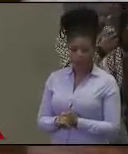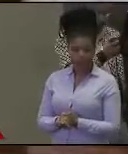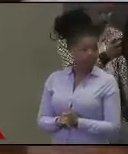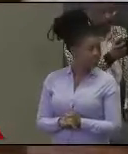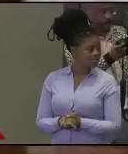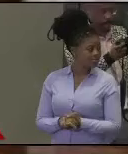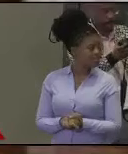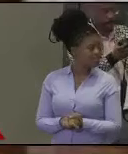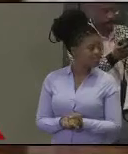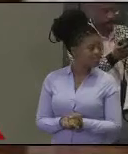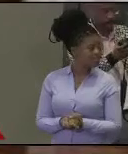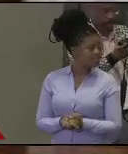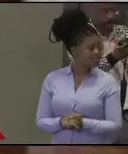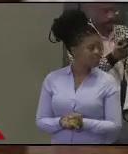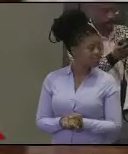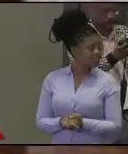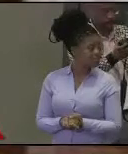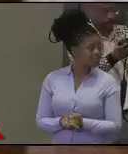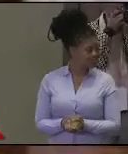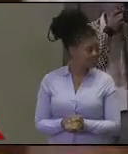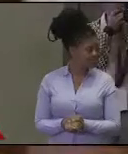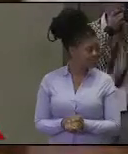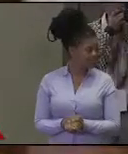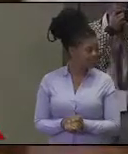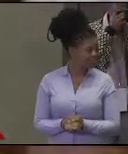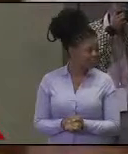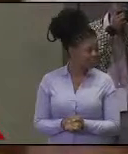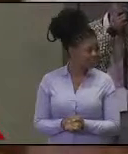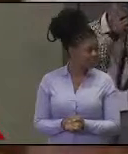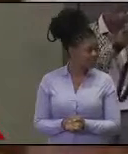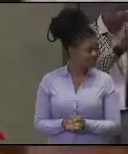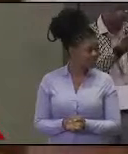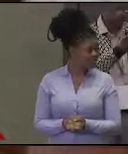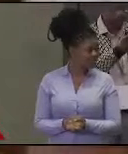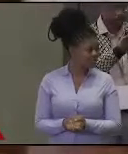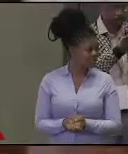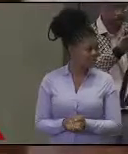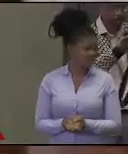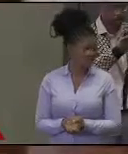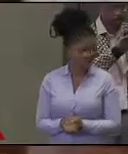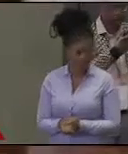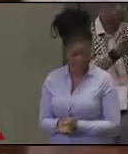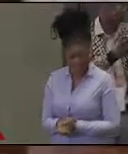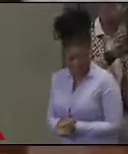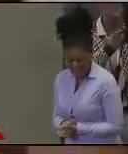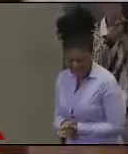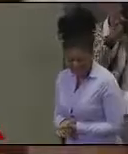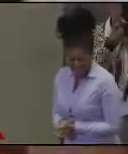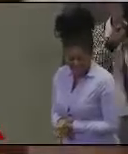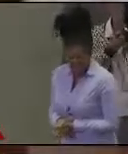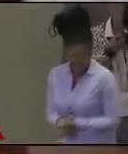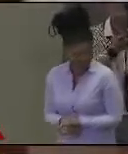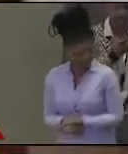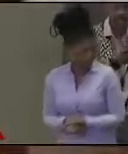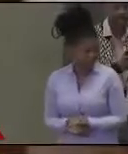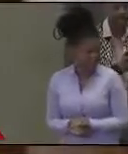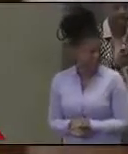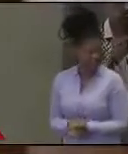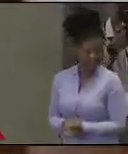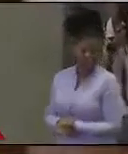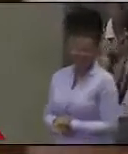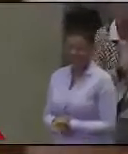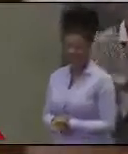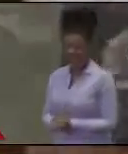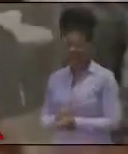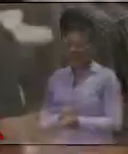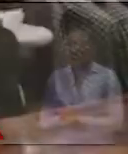Molo now, sis. Okay. Omnye umuntu ebekwangxolisa uba awunayo into ongasibulisi wena. Kodwa